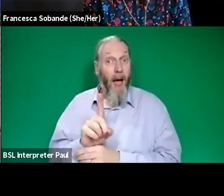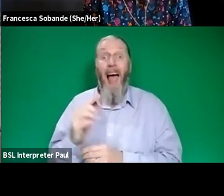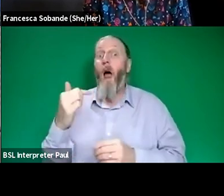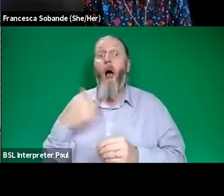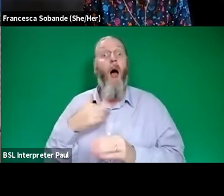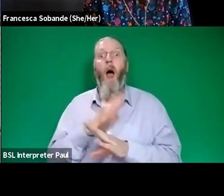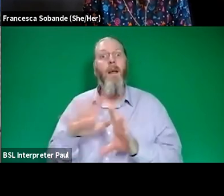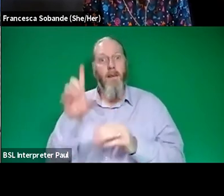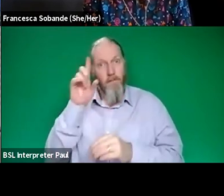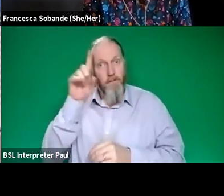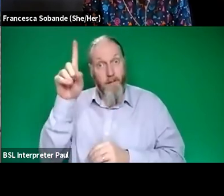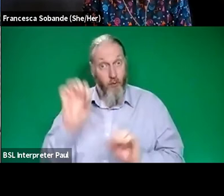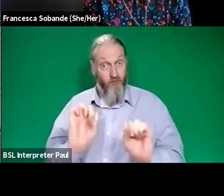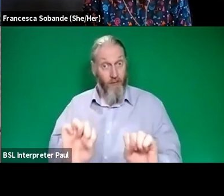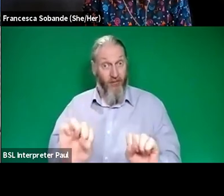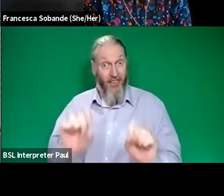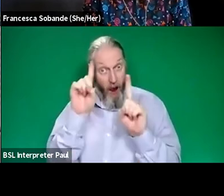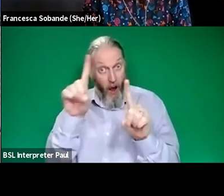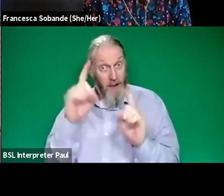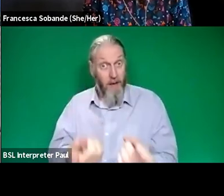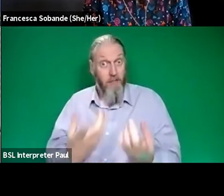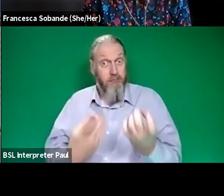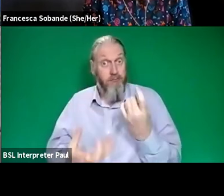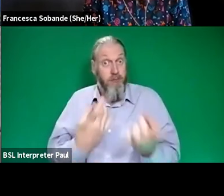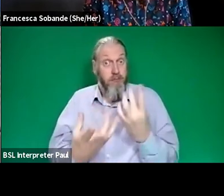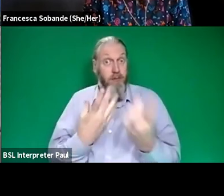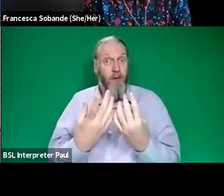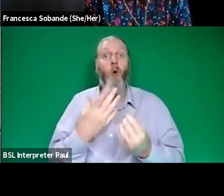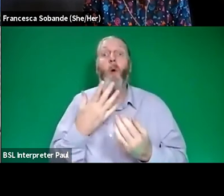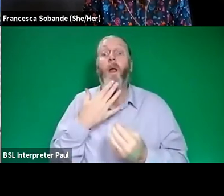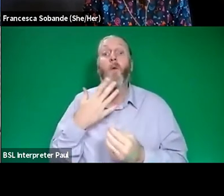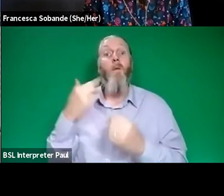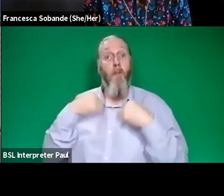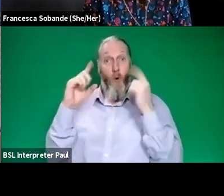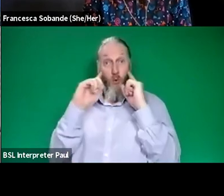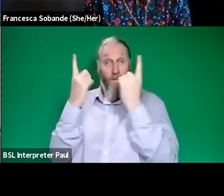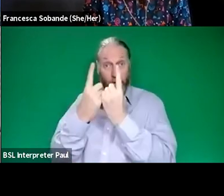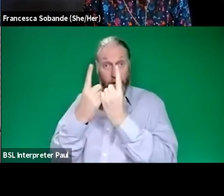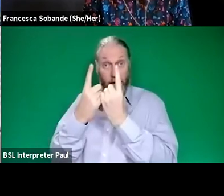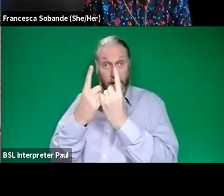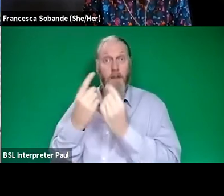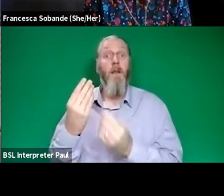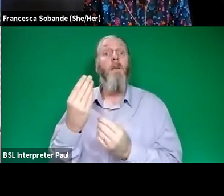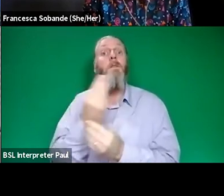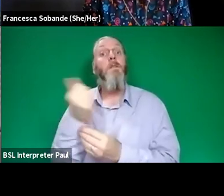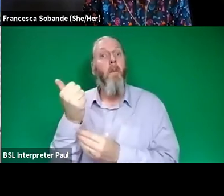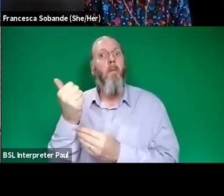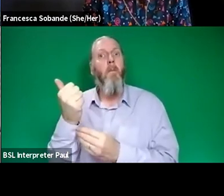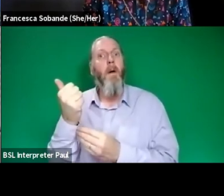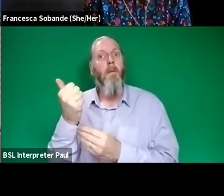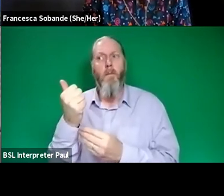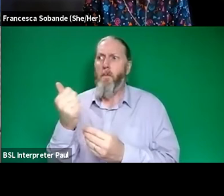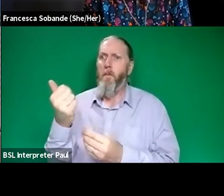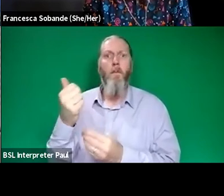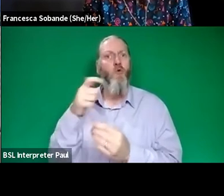they reached out to me. So it was a group of young people from the university that I work at, some of who I lecture, who messaged me and